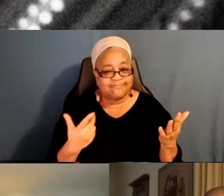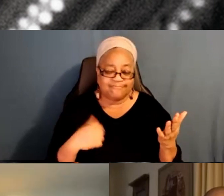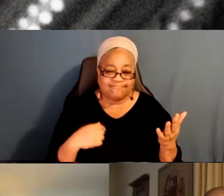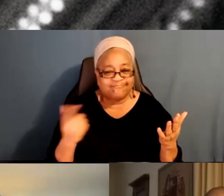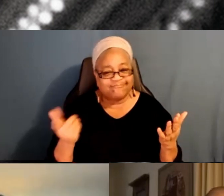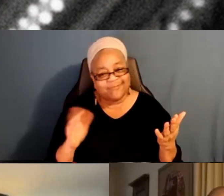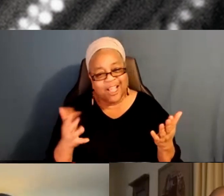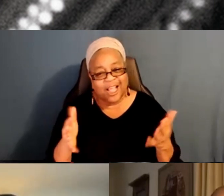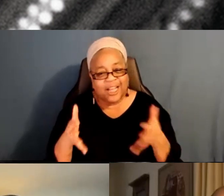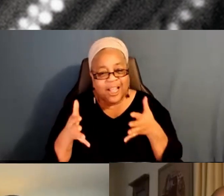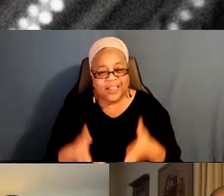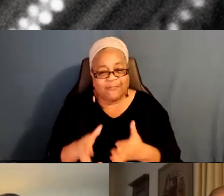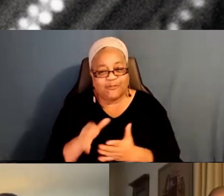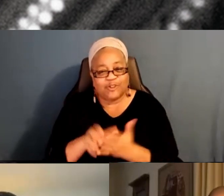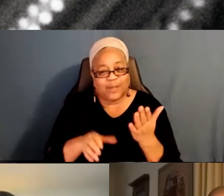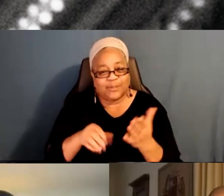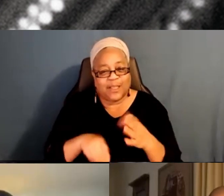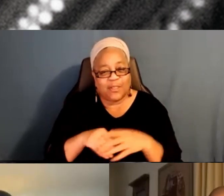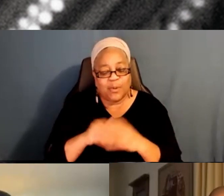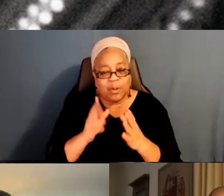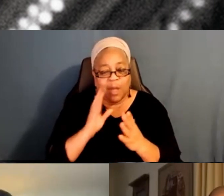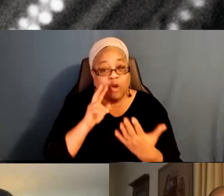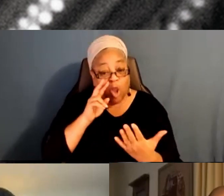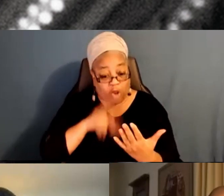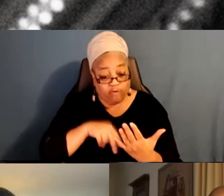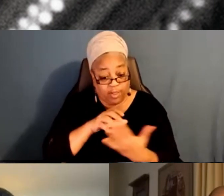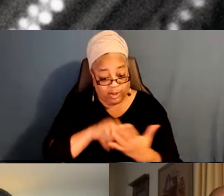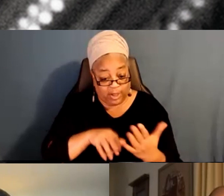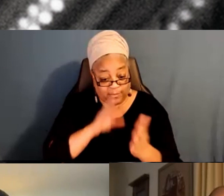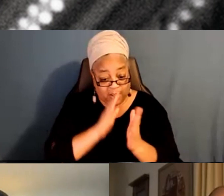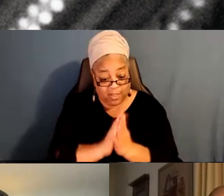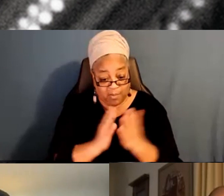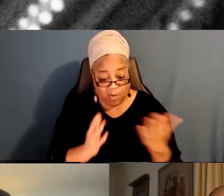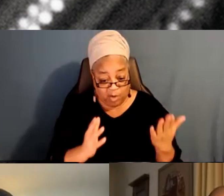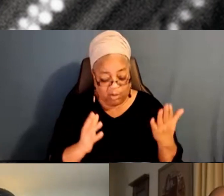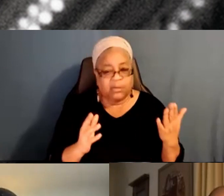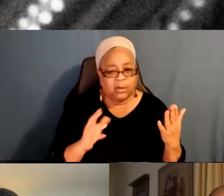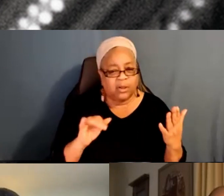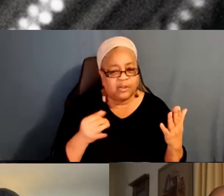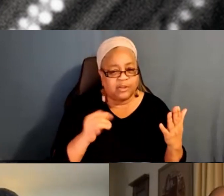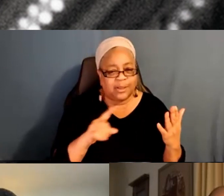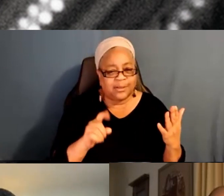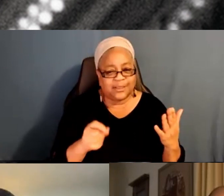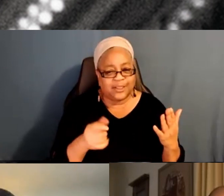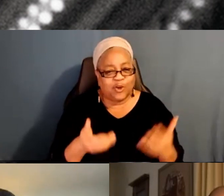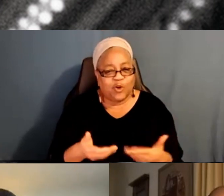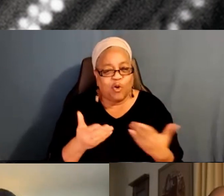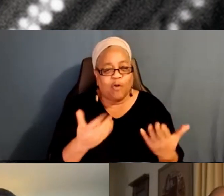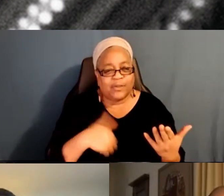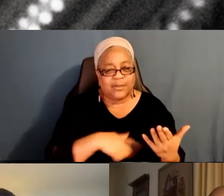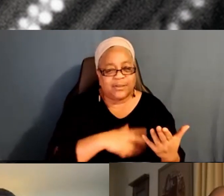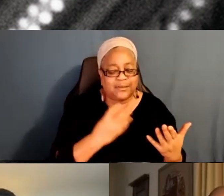the chapter in the book thinking about how adjacency offers us a thicker and more rich way